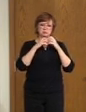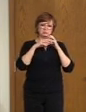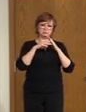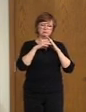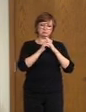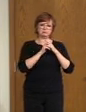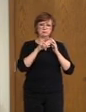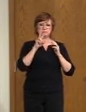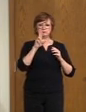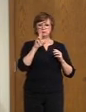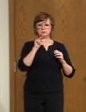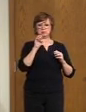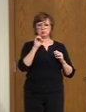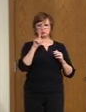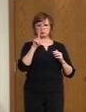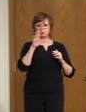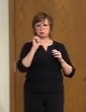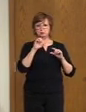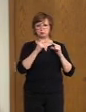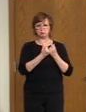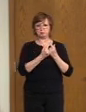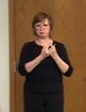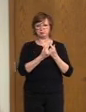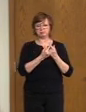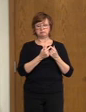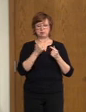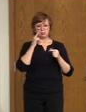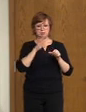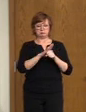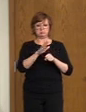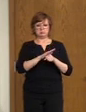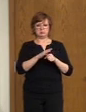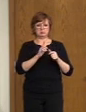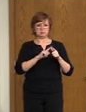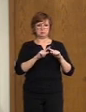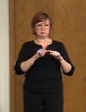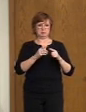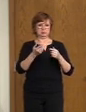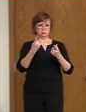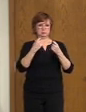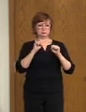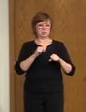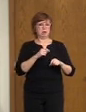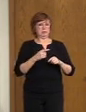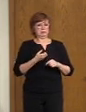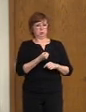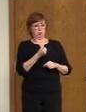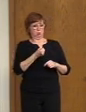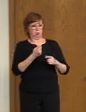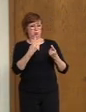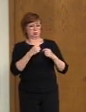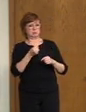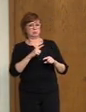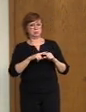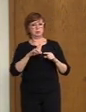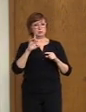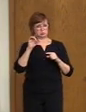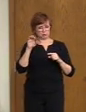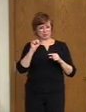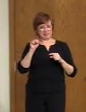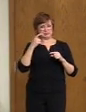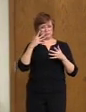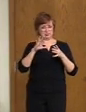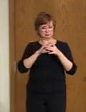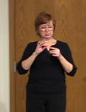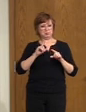So with that, maybe I'll stop and we can take questions as well. So just before we go to questions, and Dr. Shahab covered a lot of the things that I would have in